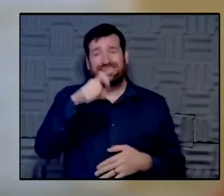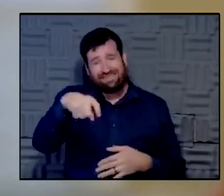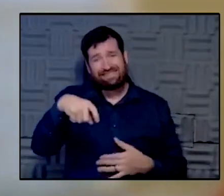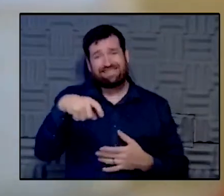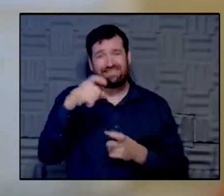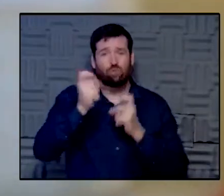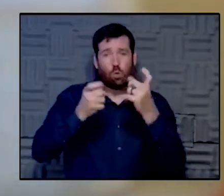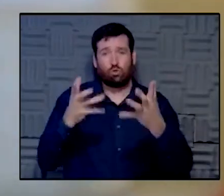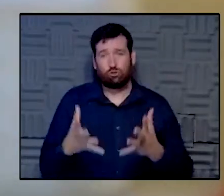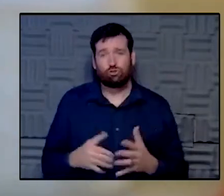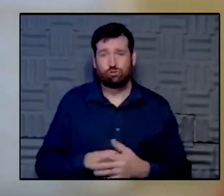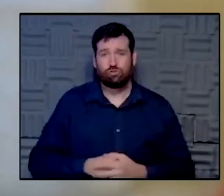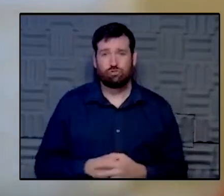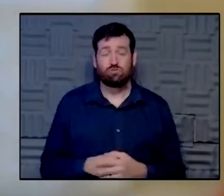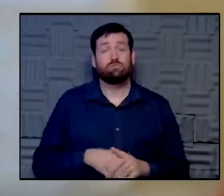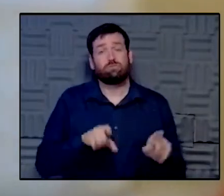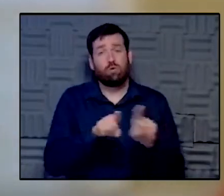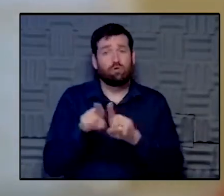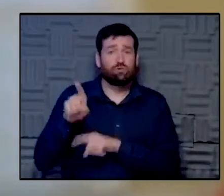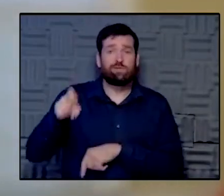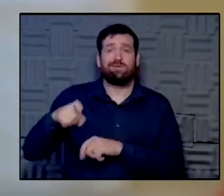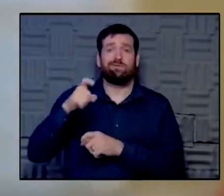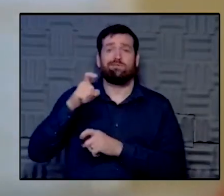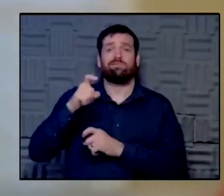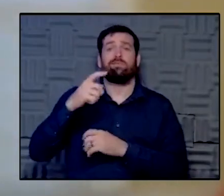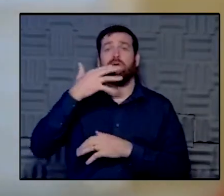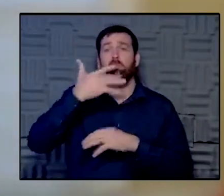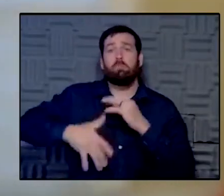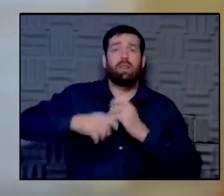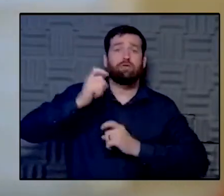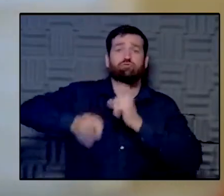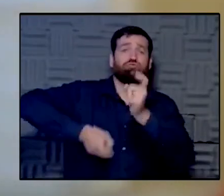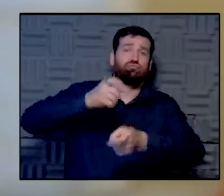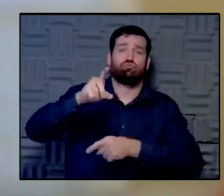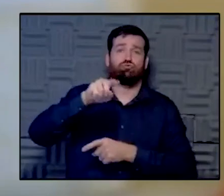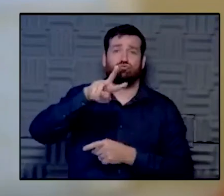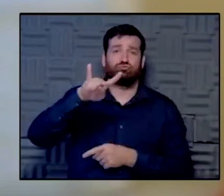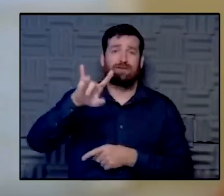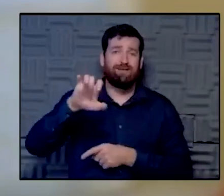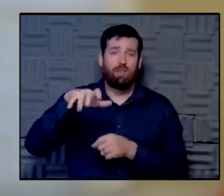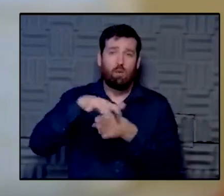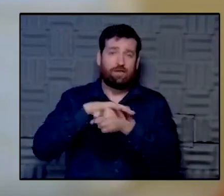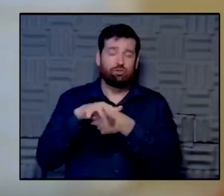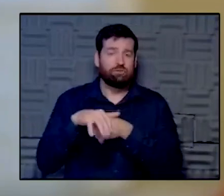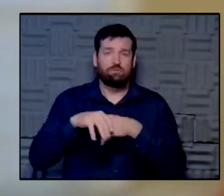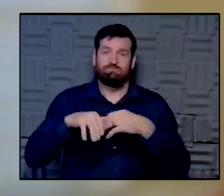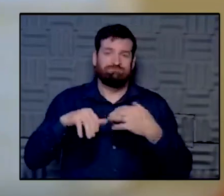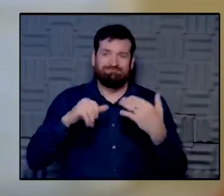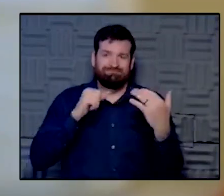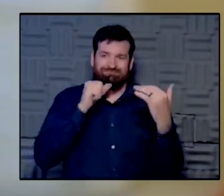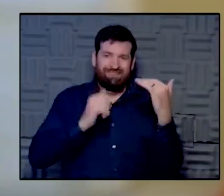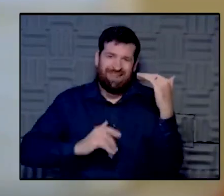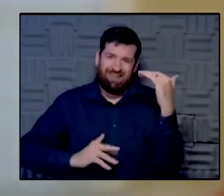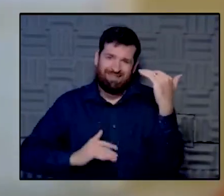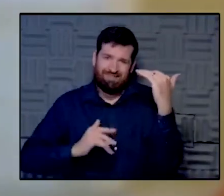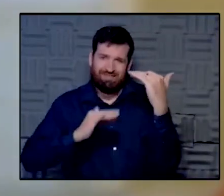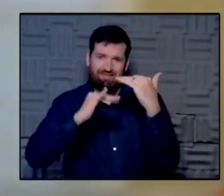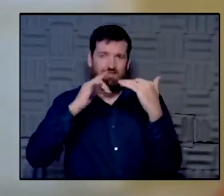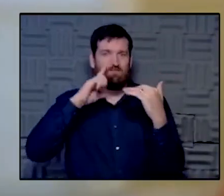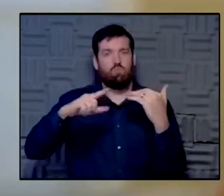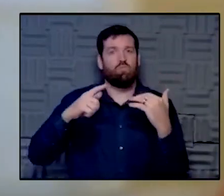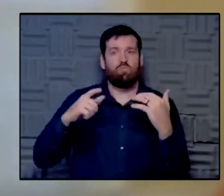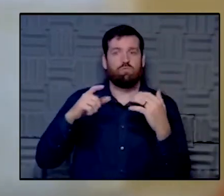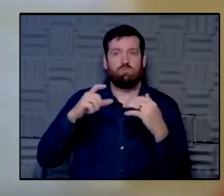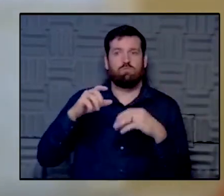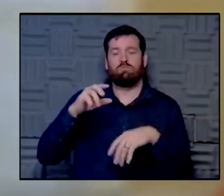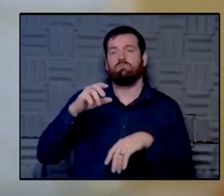put. We also need blood drive locations. We still are not quite back to our pre-pandemic levels for the number of blood drives that we have